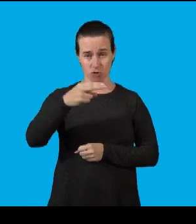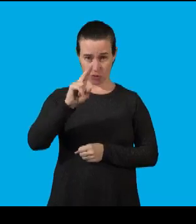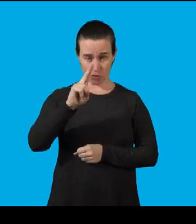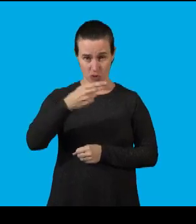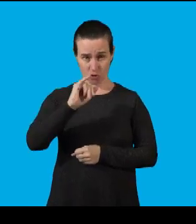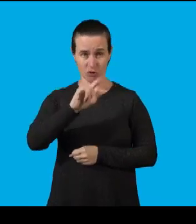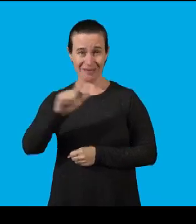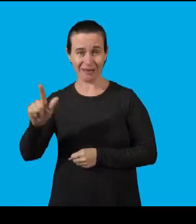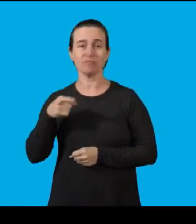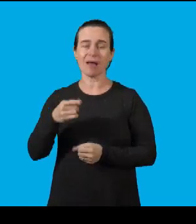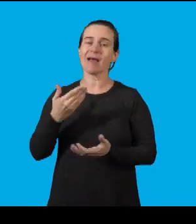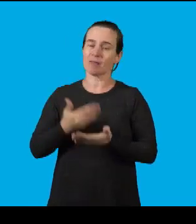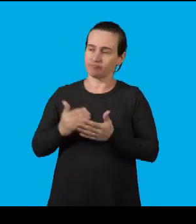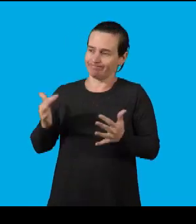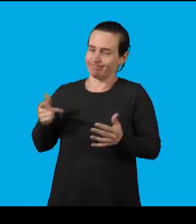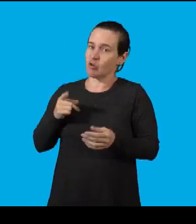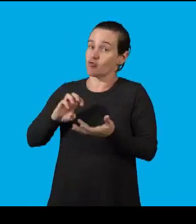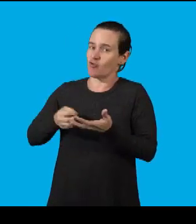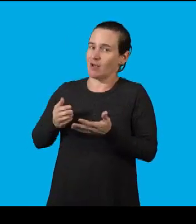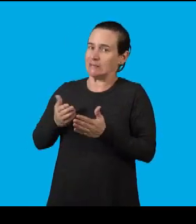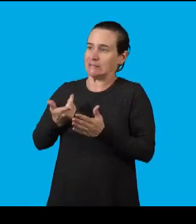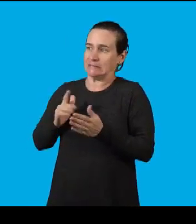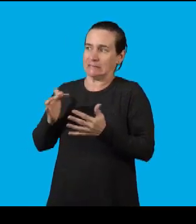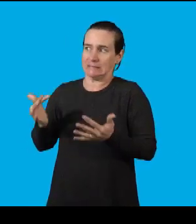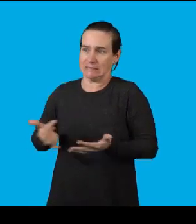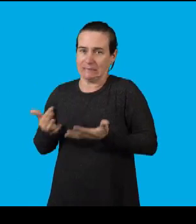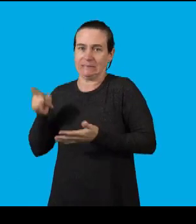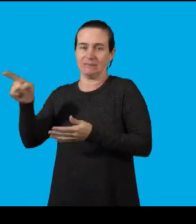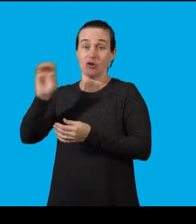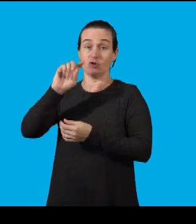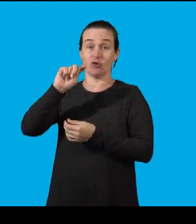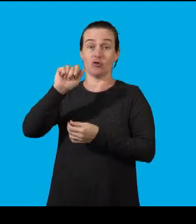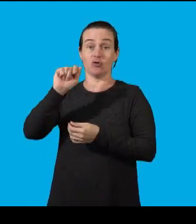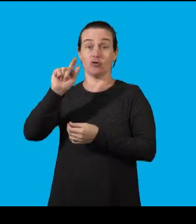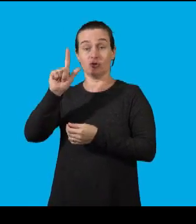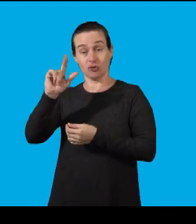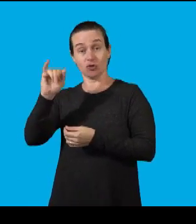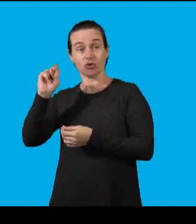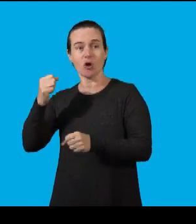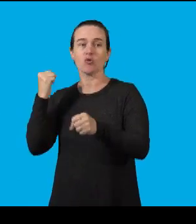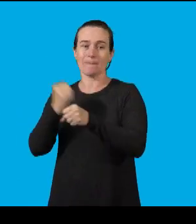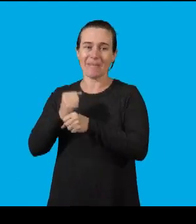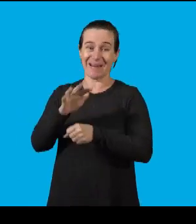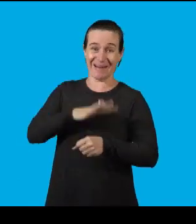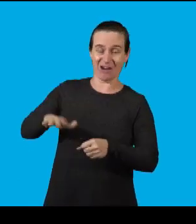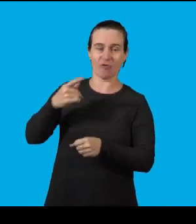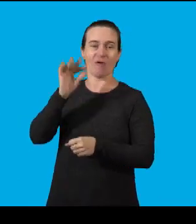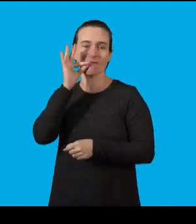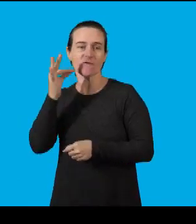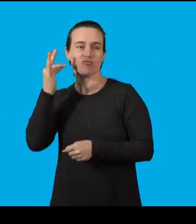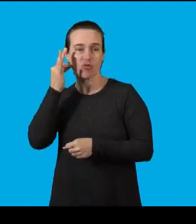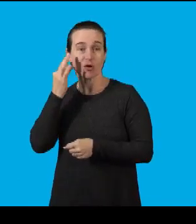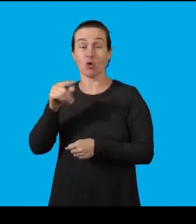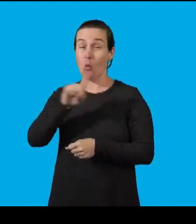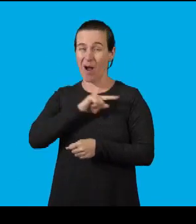convince Stalin to create a zone for France, which had suffered 3 invasions and 2 defeats at the